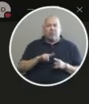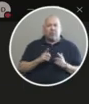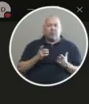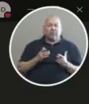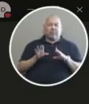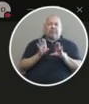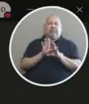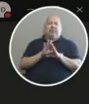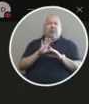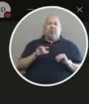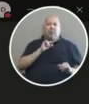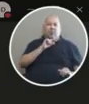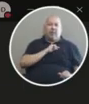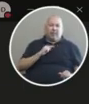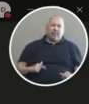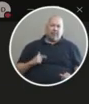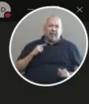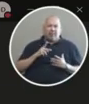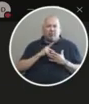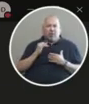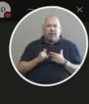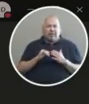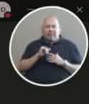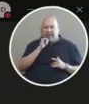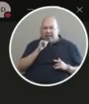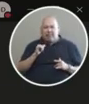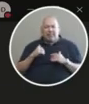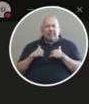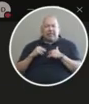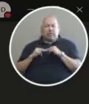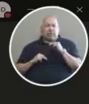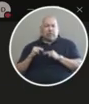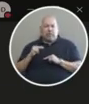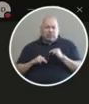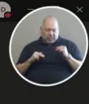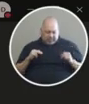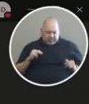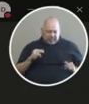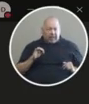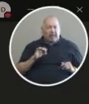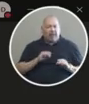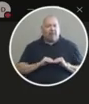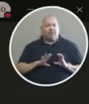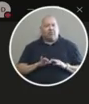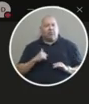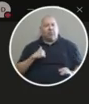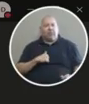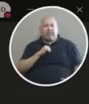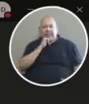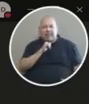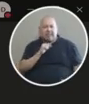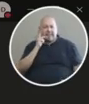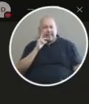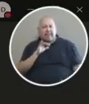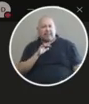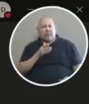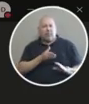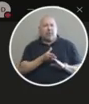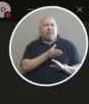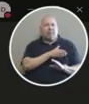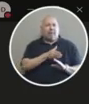shut down all quality of life projects that have not began construction. Obviously, we did not foresee this going